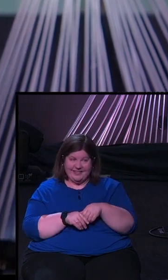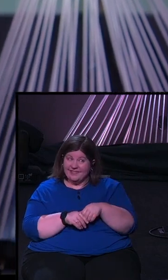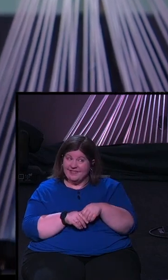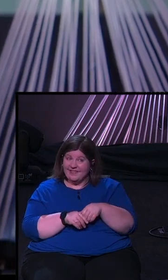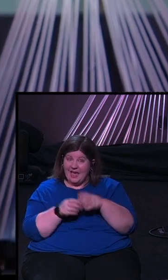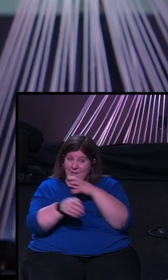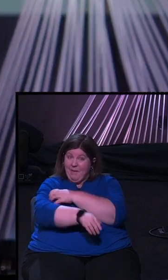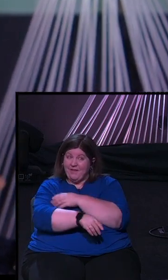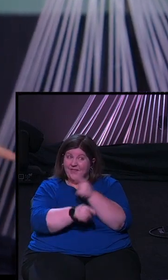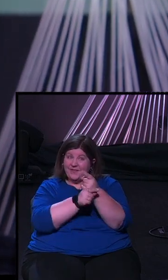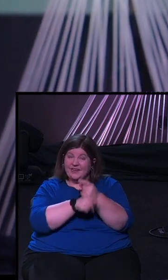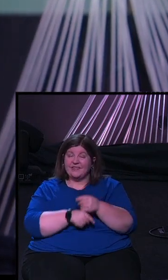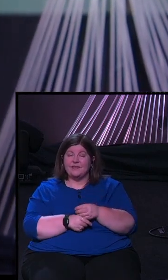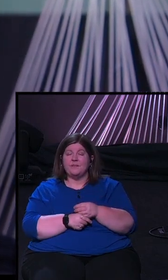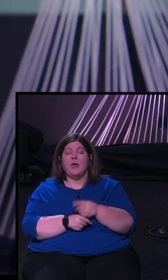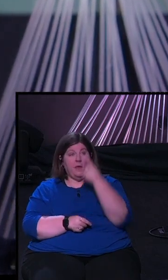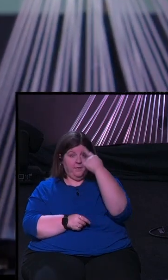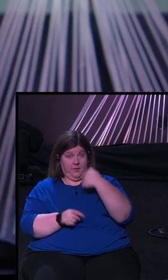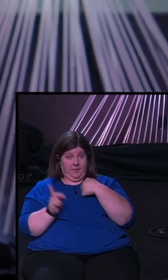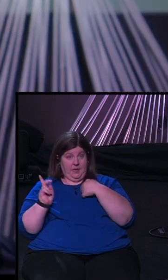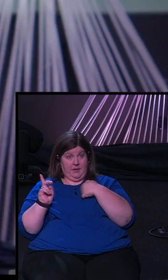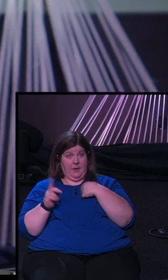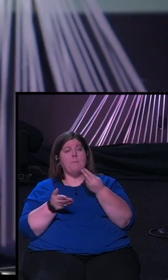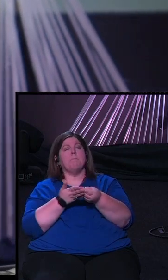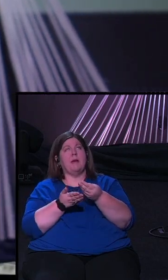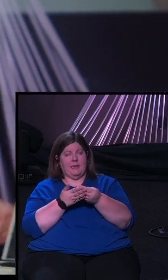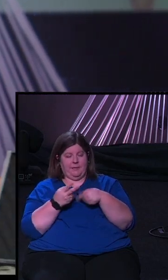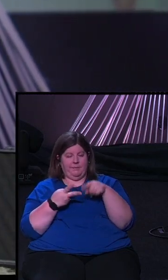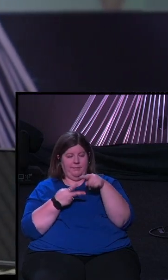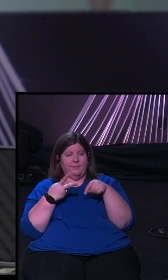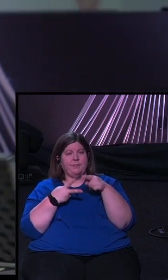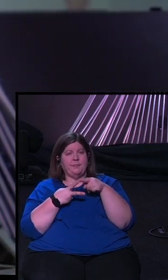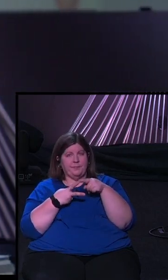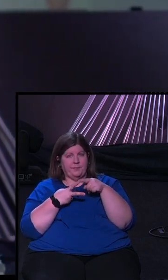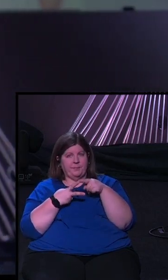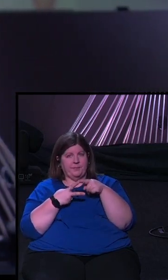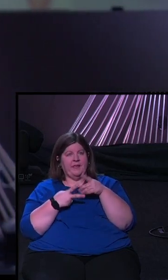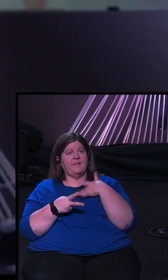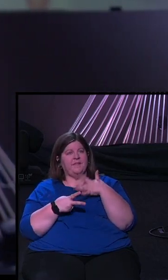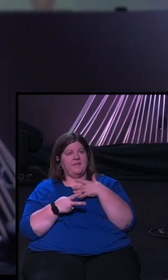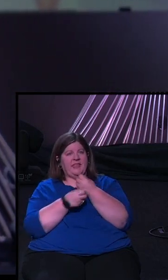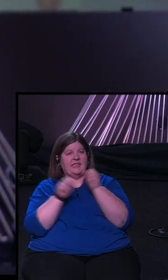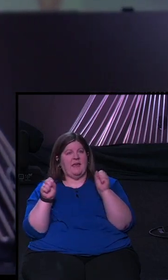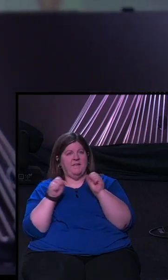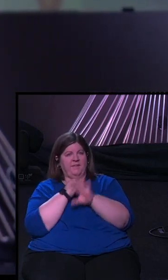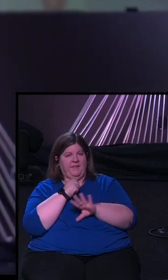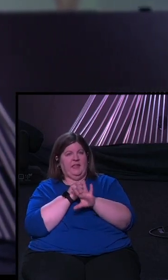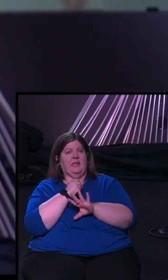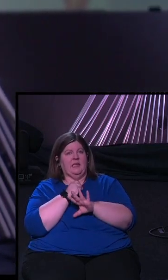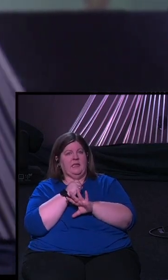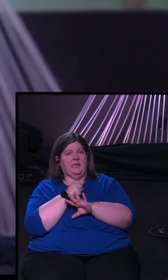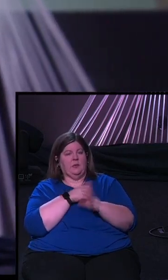it? Here's what money is for me. It's two things that jump out. Money to me is security. So when I can put it in